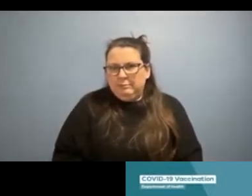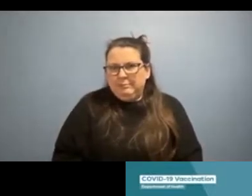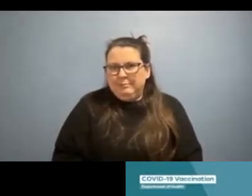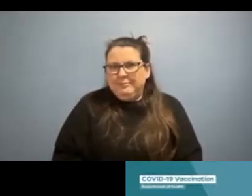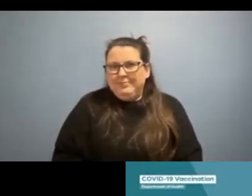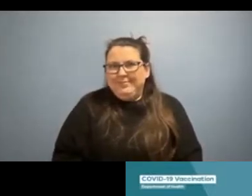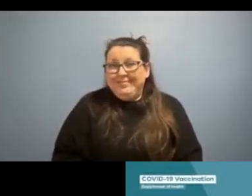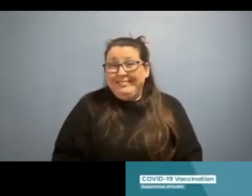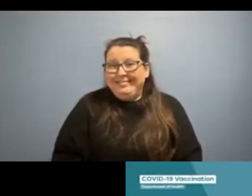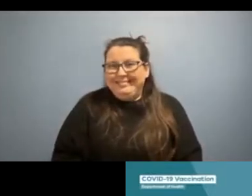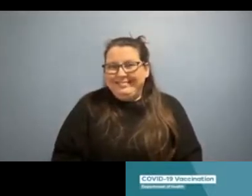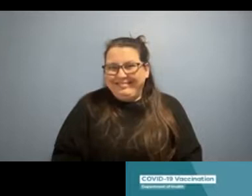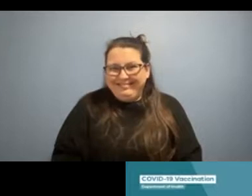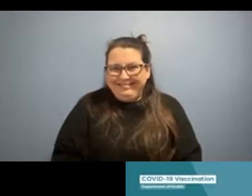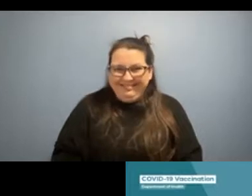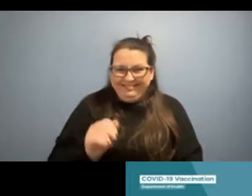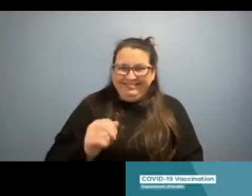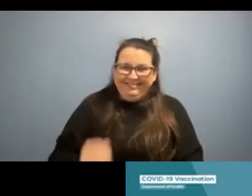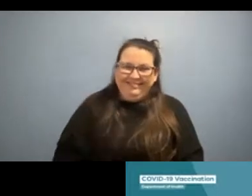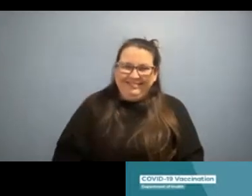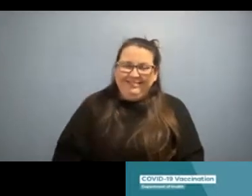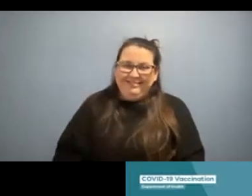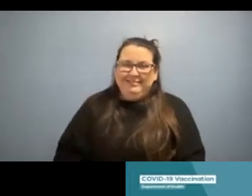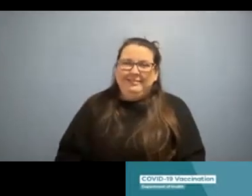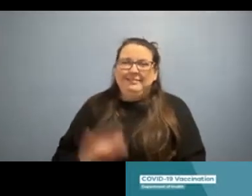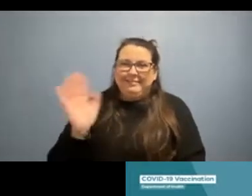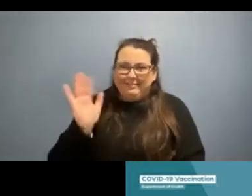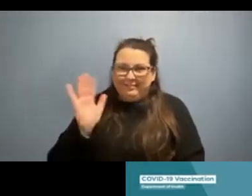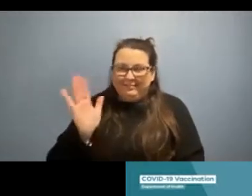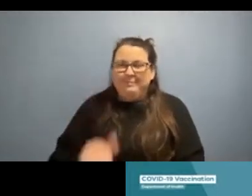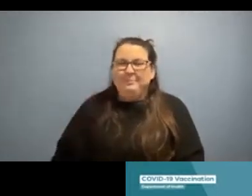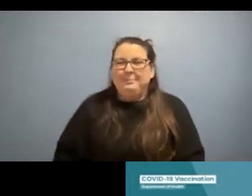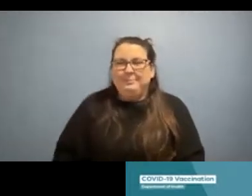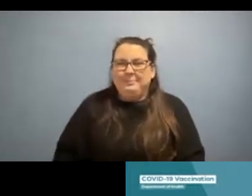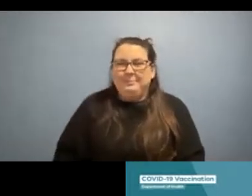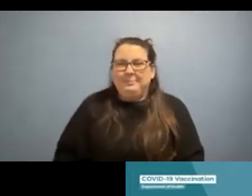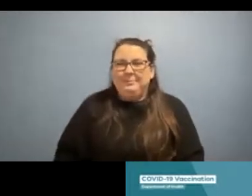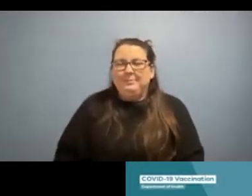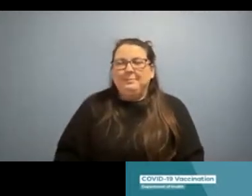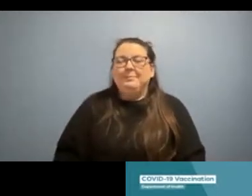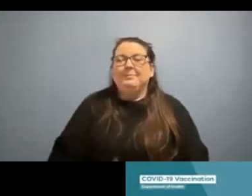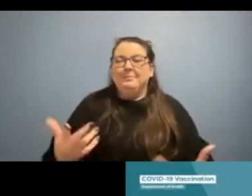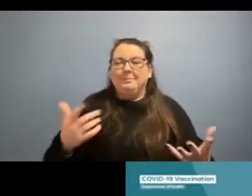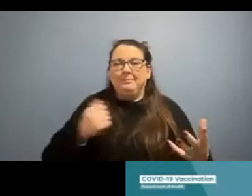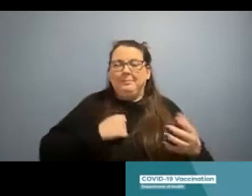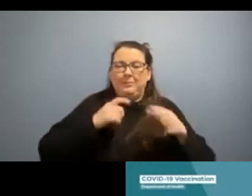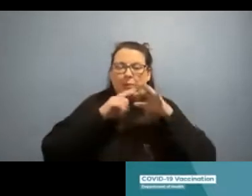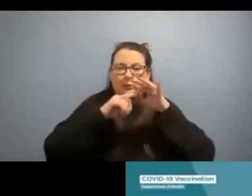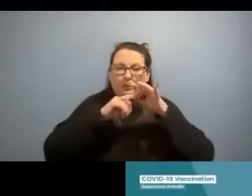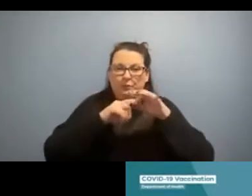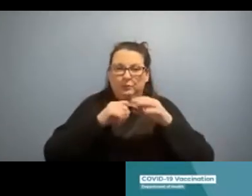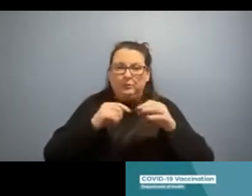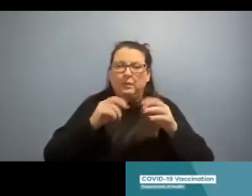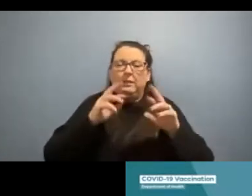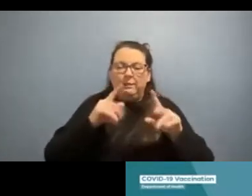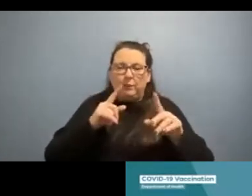Is it me, Mia, Mom? Oh, hello, how are you? Great to see you. Yeah, I'm regular here now. My question is, we're hearing people